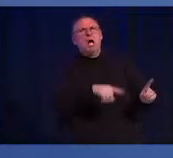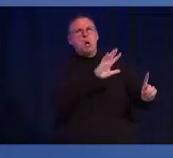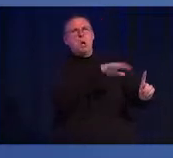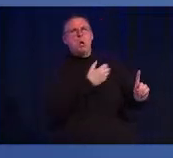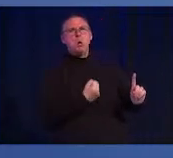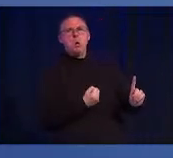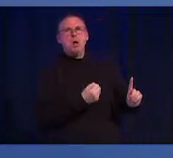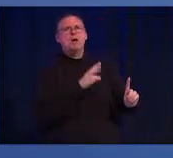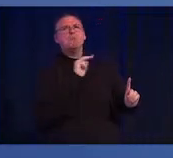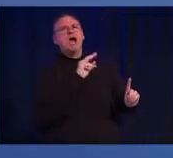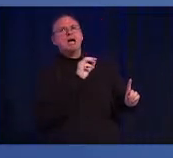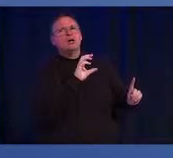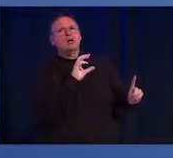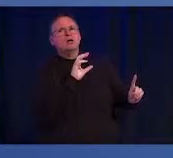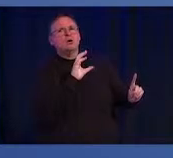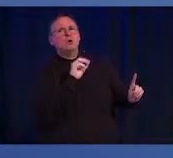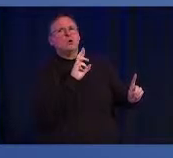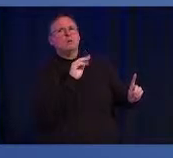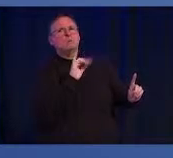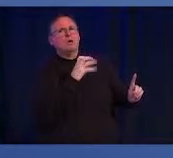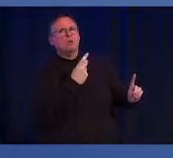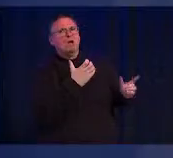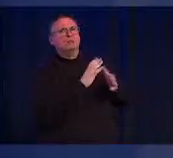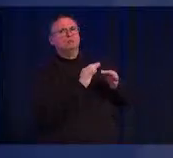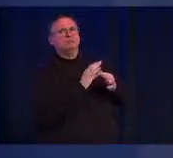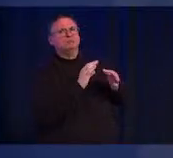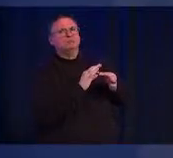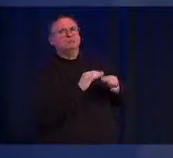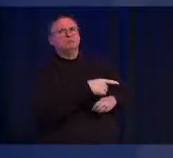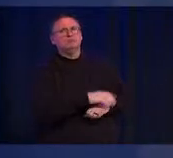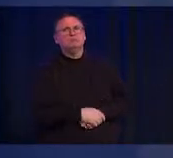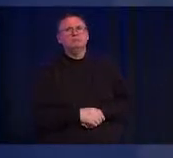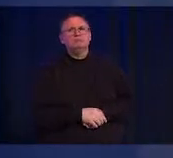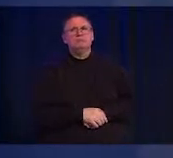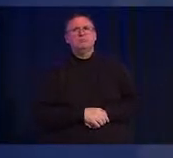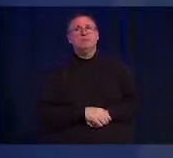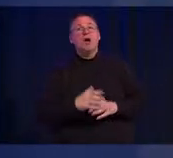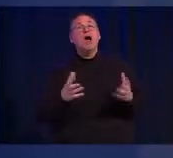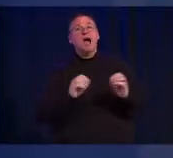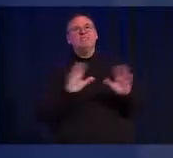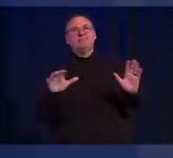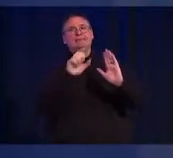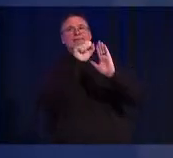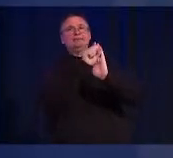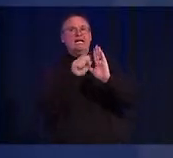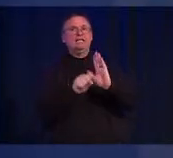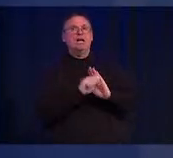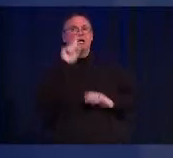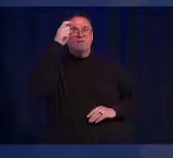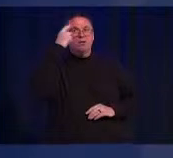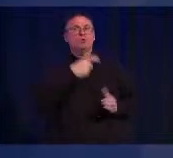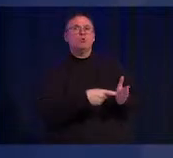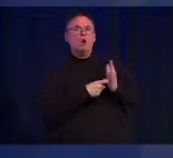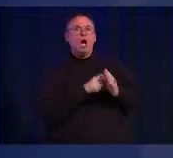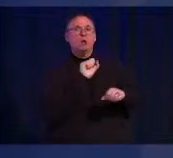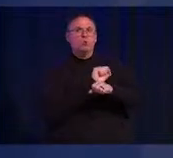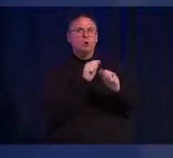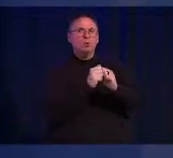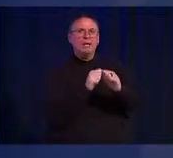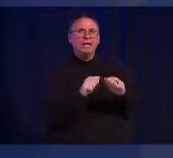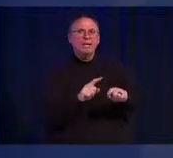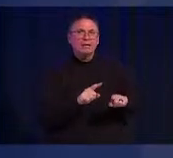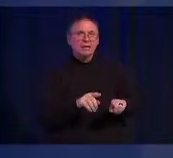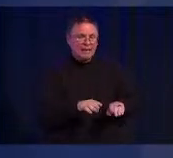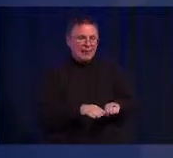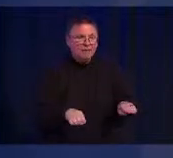you can rebut. Thank you. So obviously the state government needs to work with our local level leaders, but I do want to address, we put out